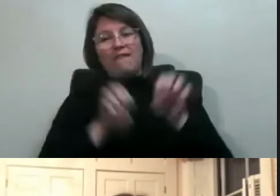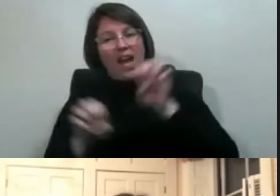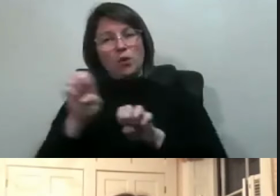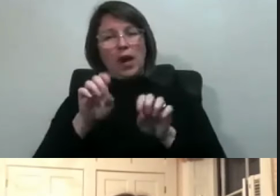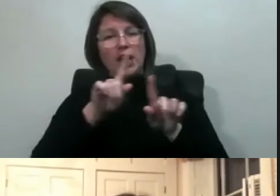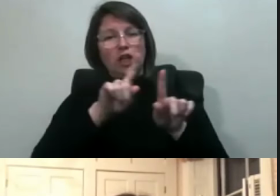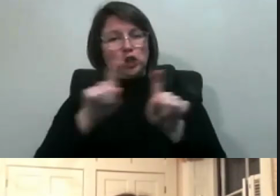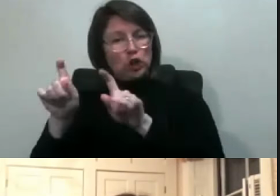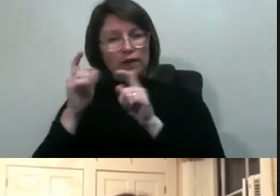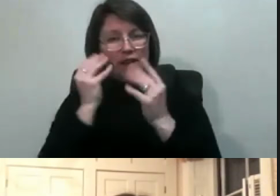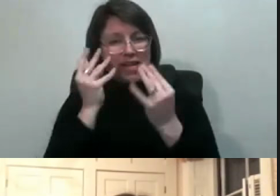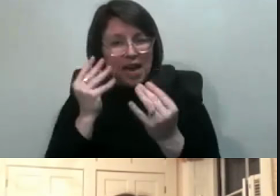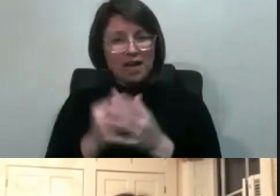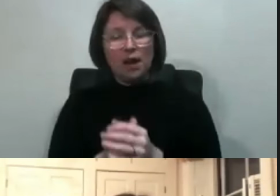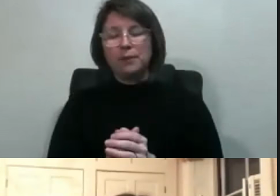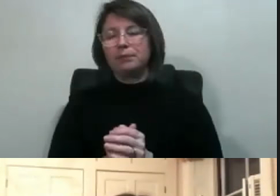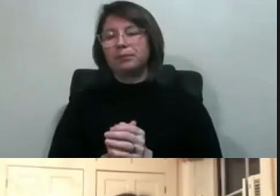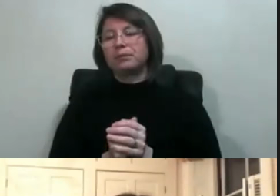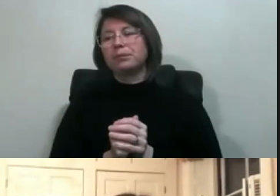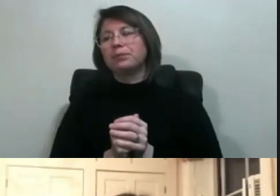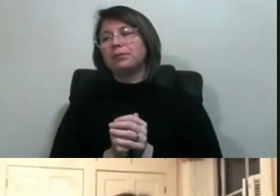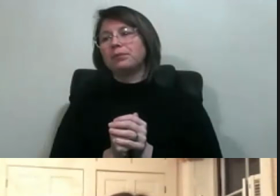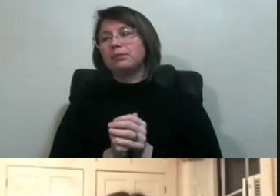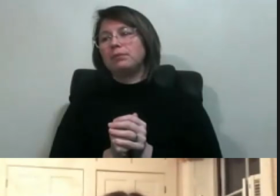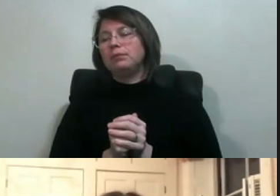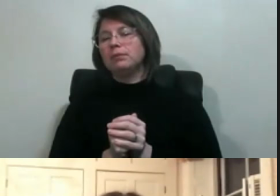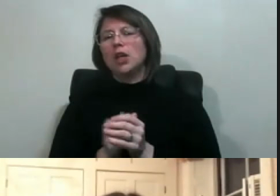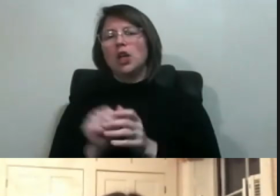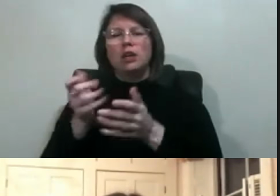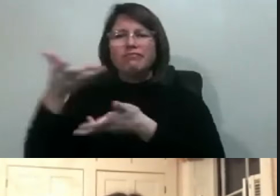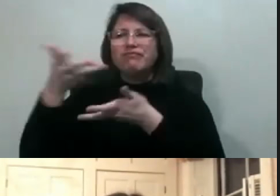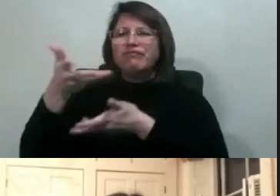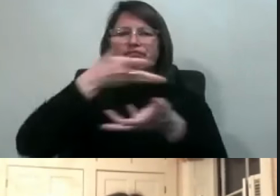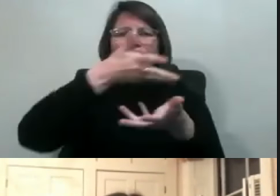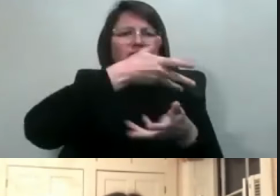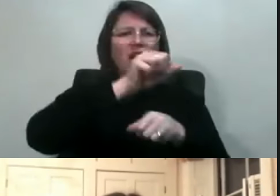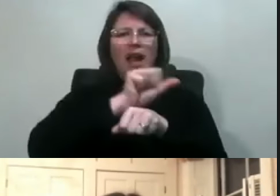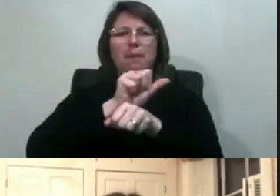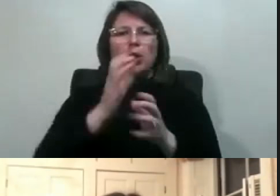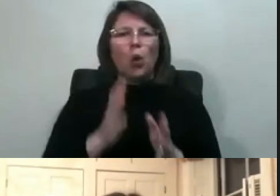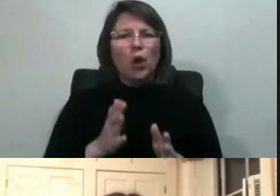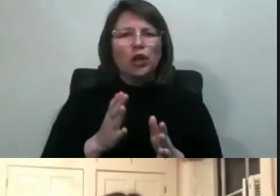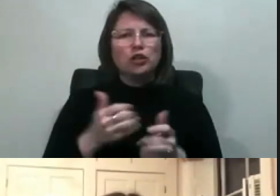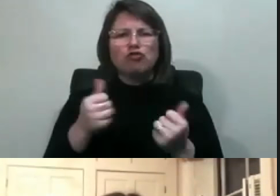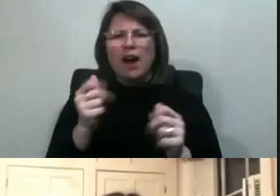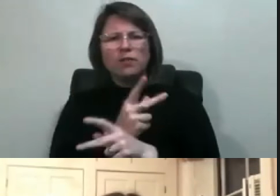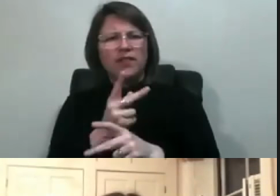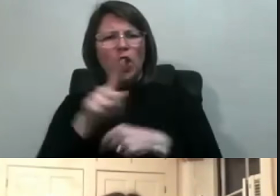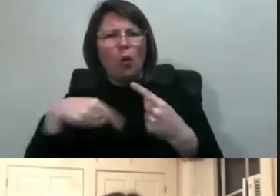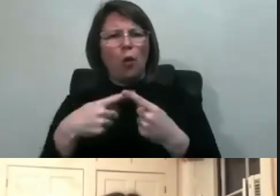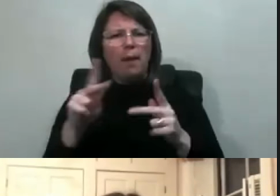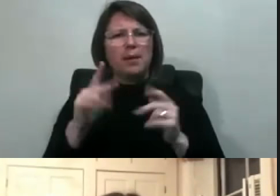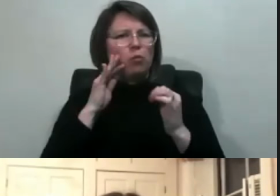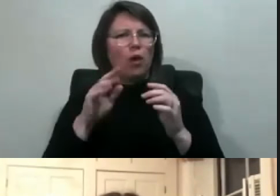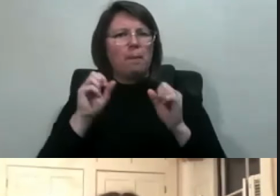especially working with like employers and trying to understand when are people going to start traveling in larger